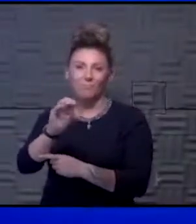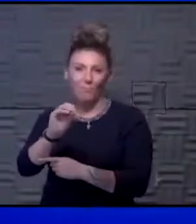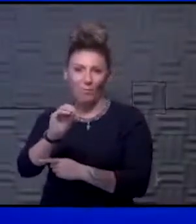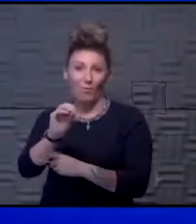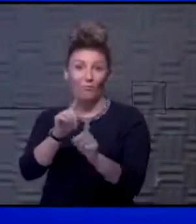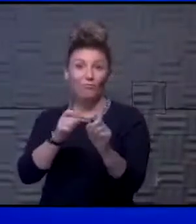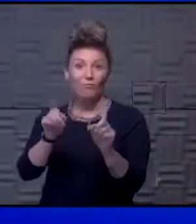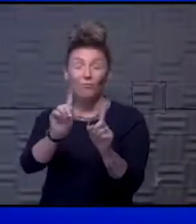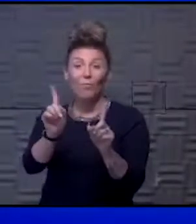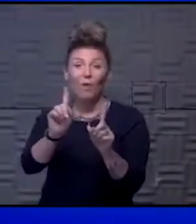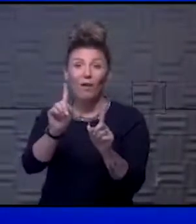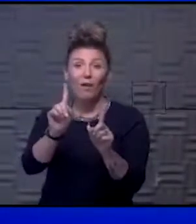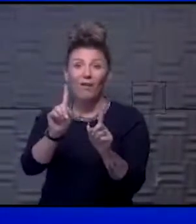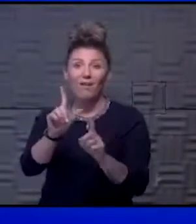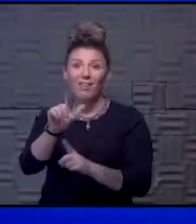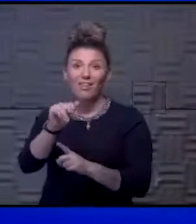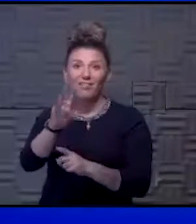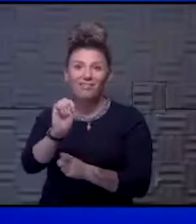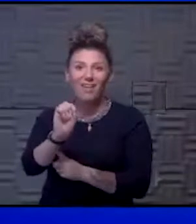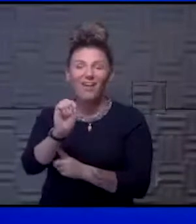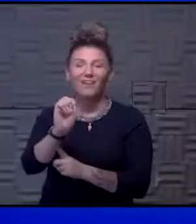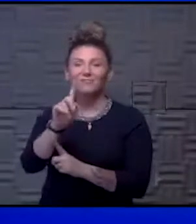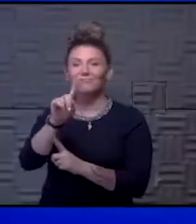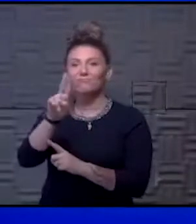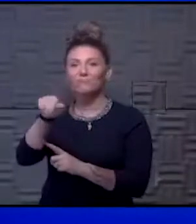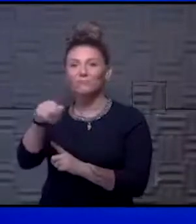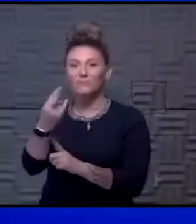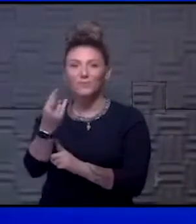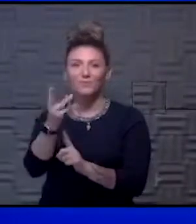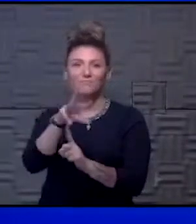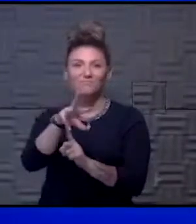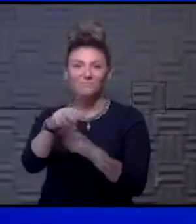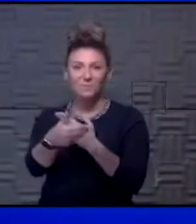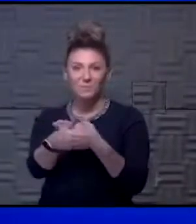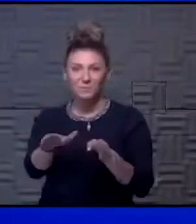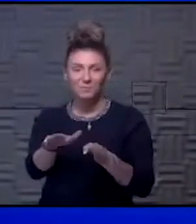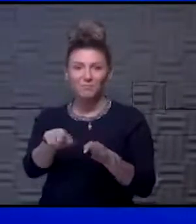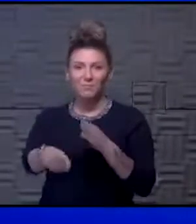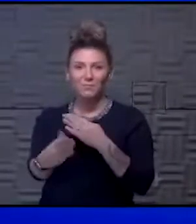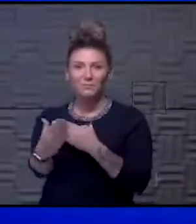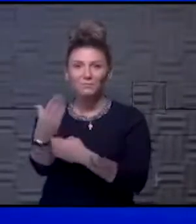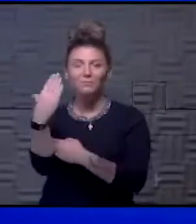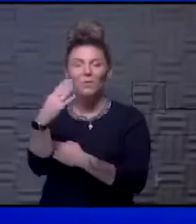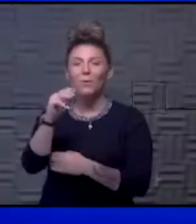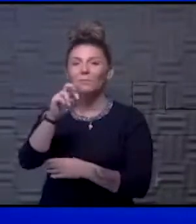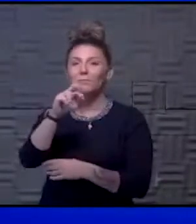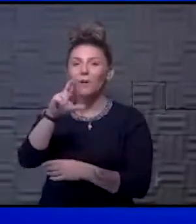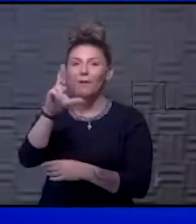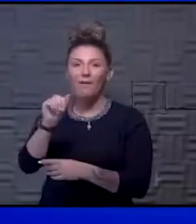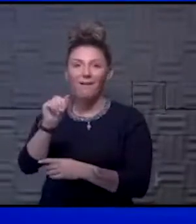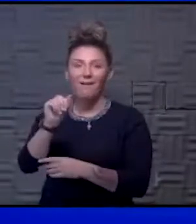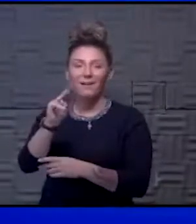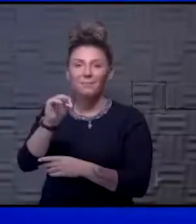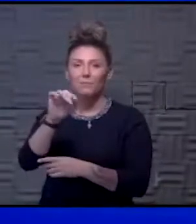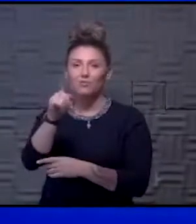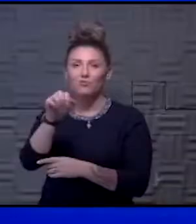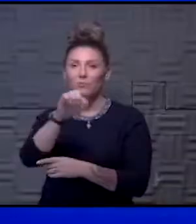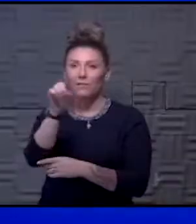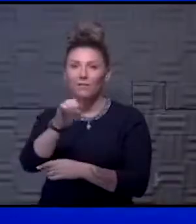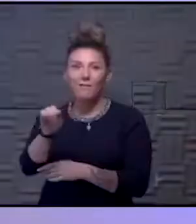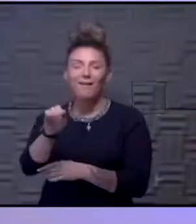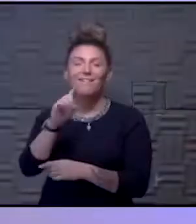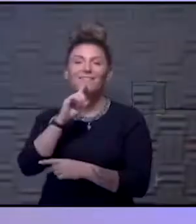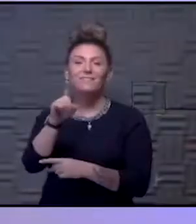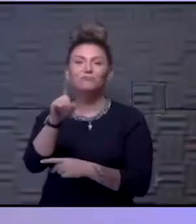the Dolph Simons Jr. Family Broadcast Studio. This morning, Marian Ramirez, Director of the Junto Center